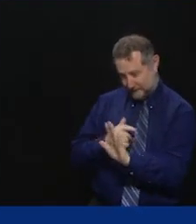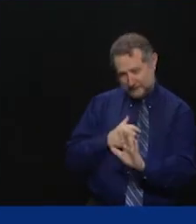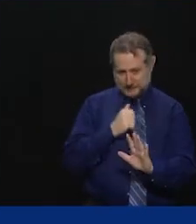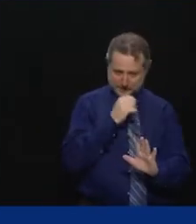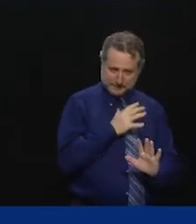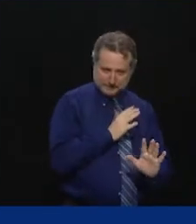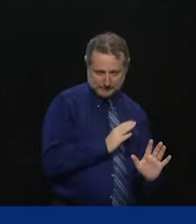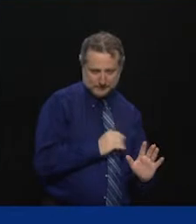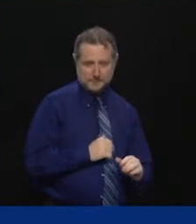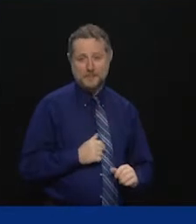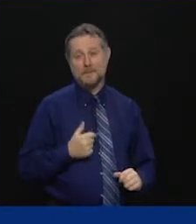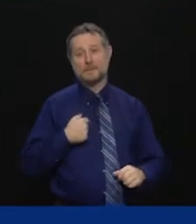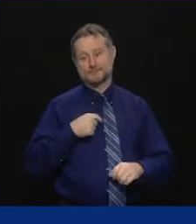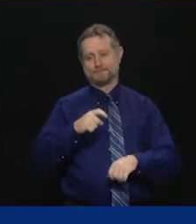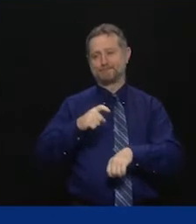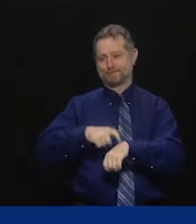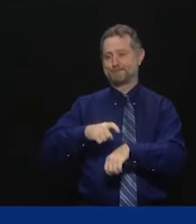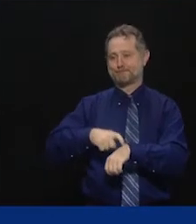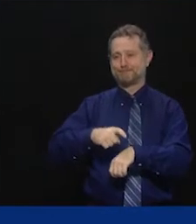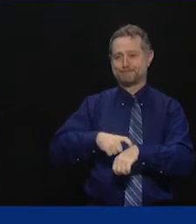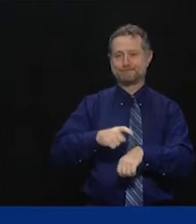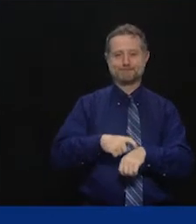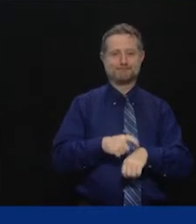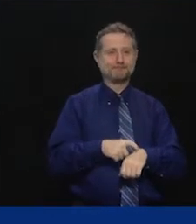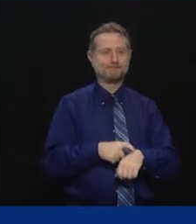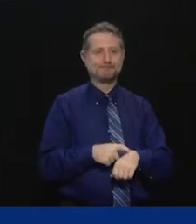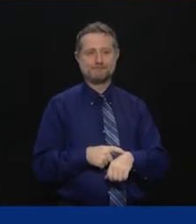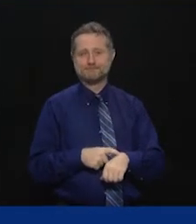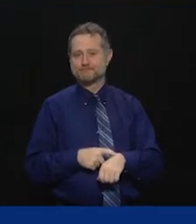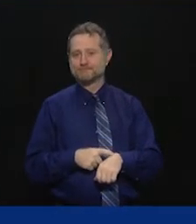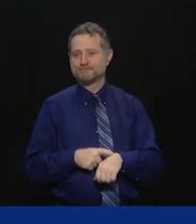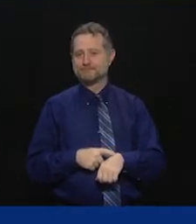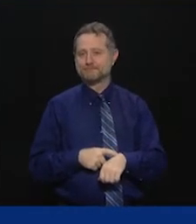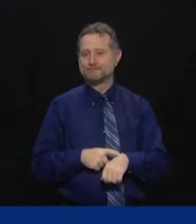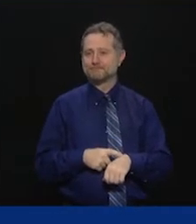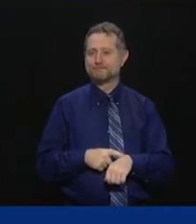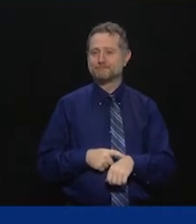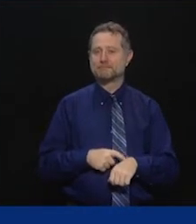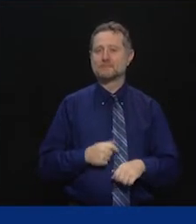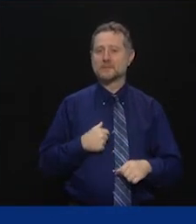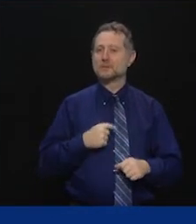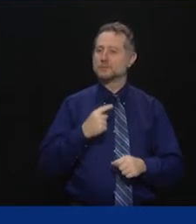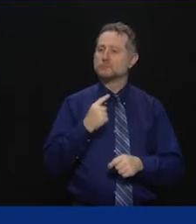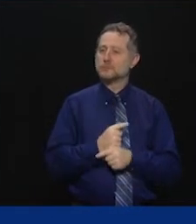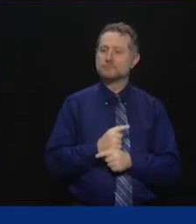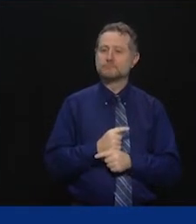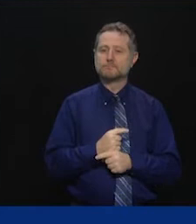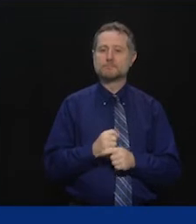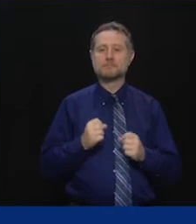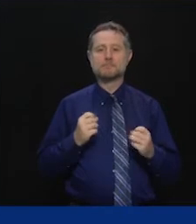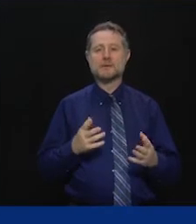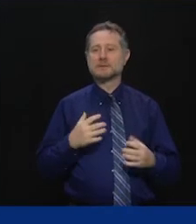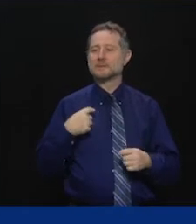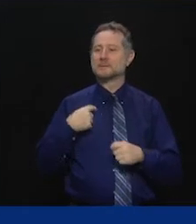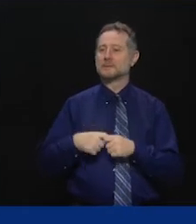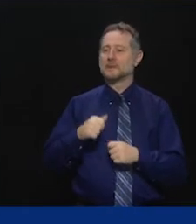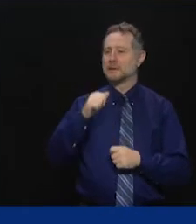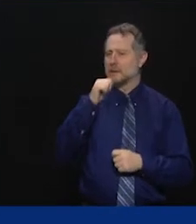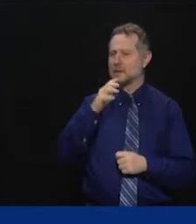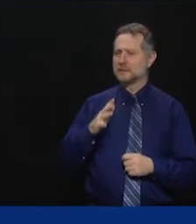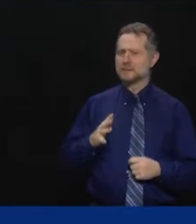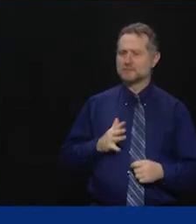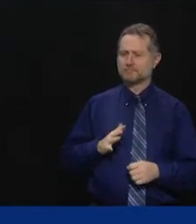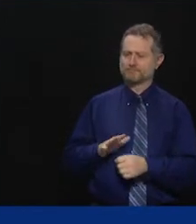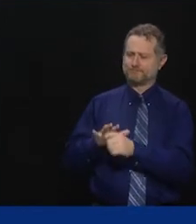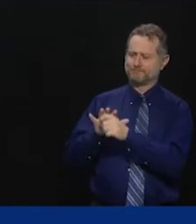It's time to right the injustice of too many Latina voices being suppressed. And I know that's